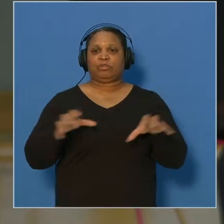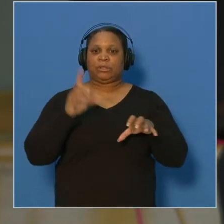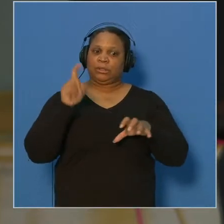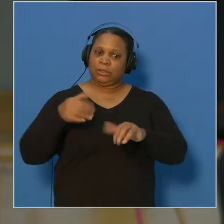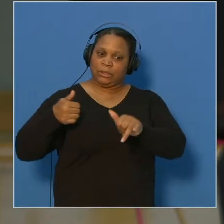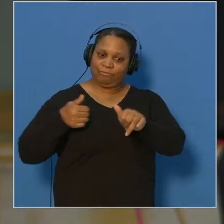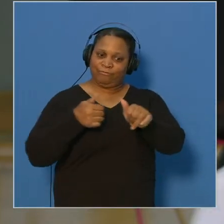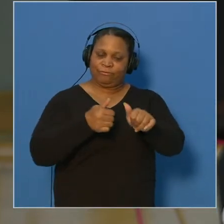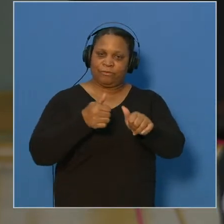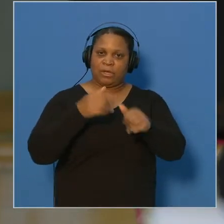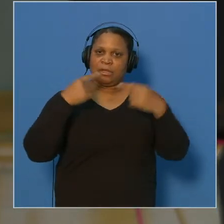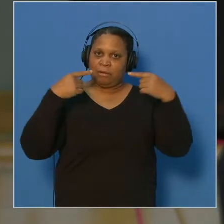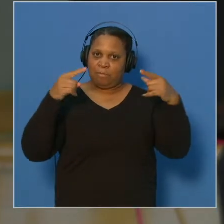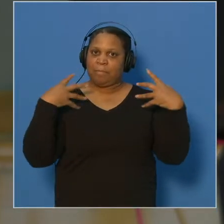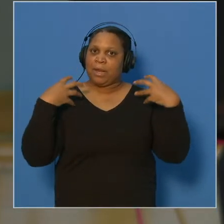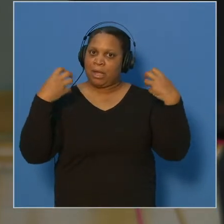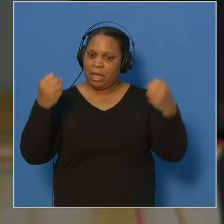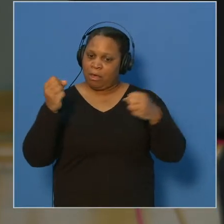follow the public health advice,